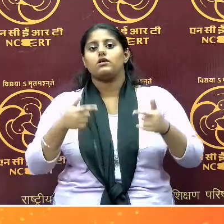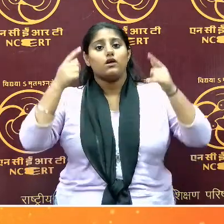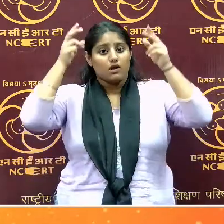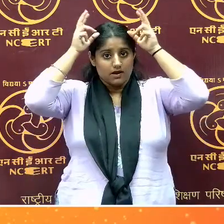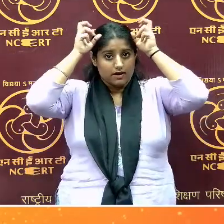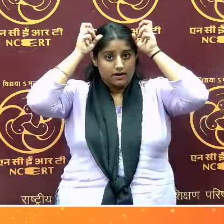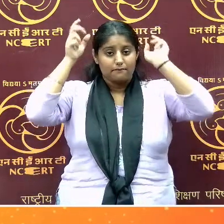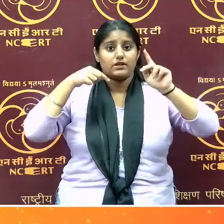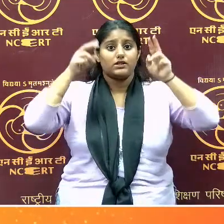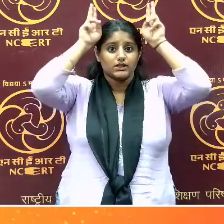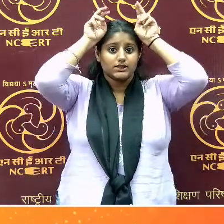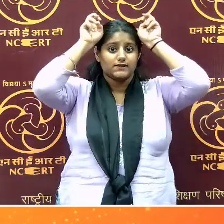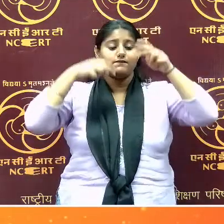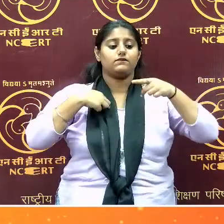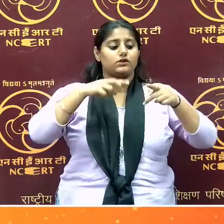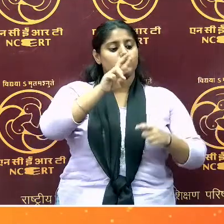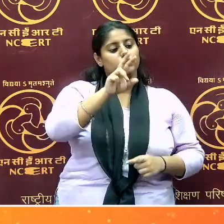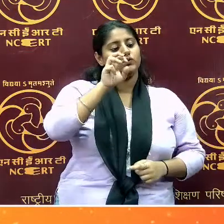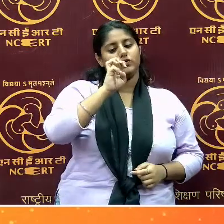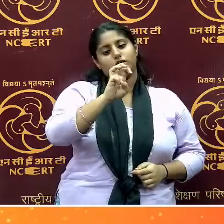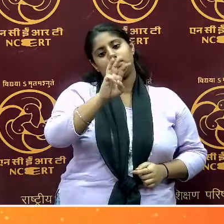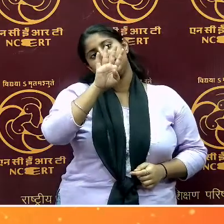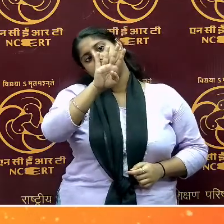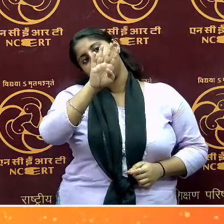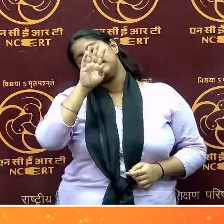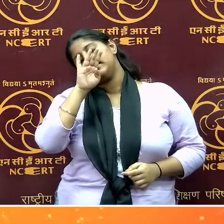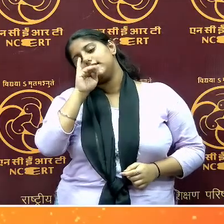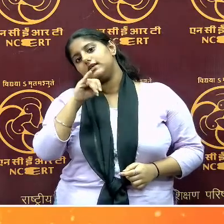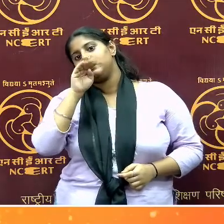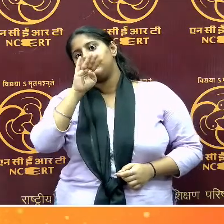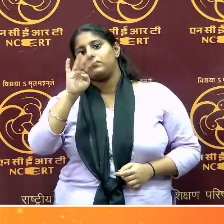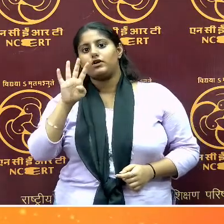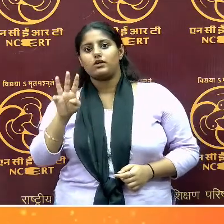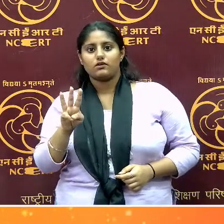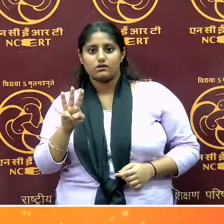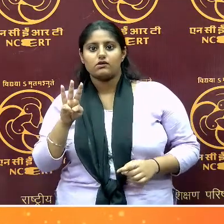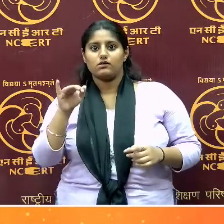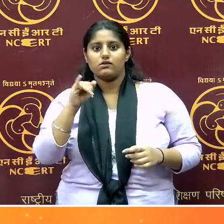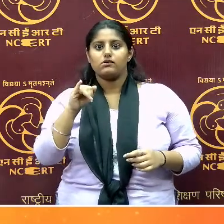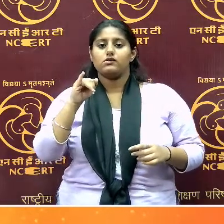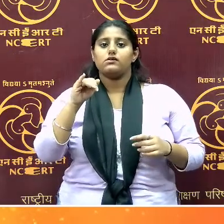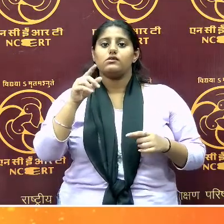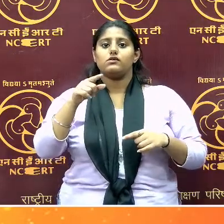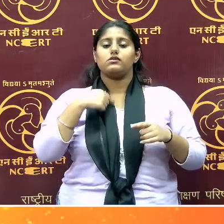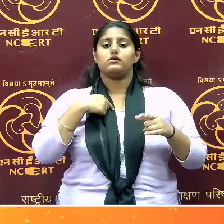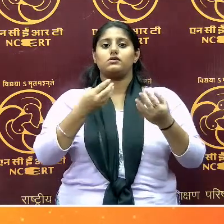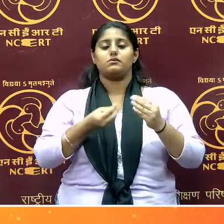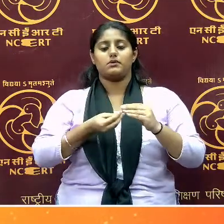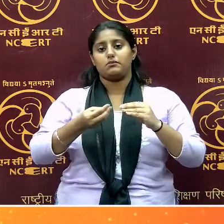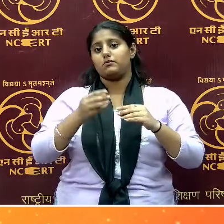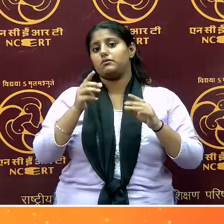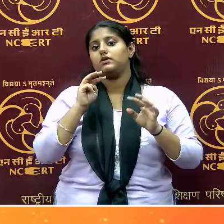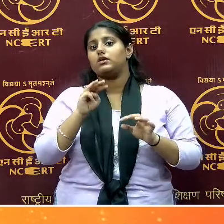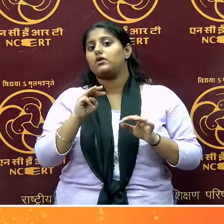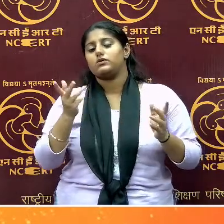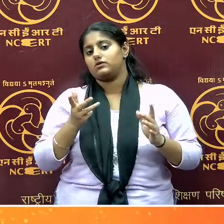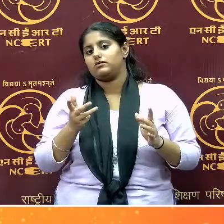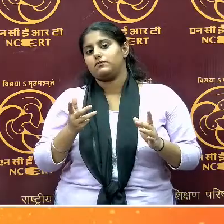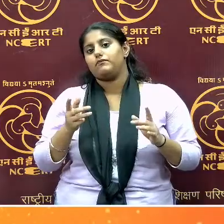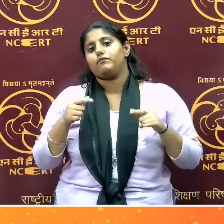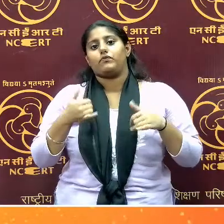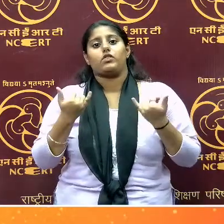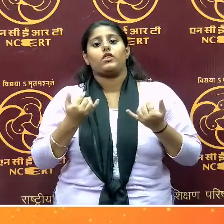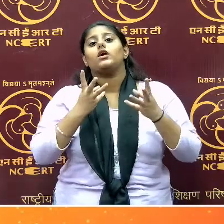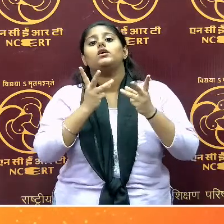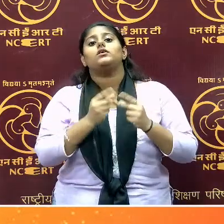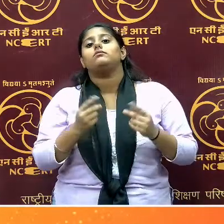at 2346 now. Its food has been kept at its neighboring 1000 now. Which number should the